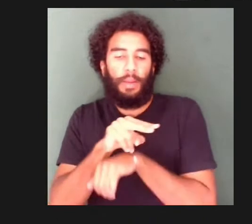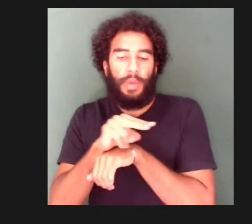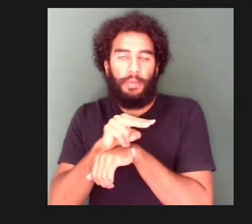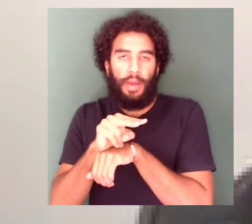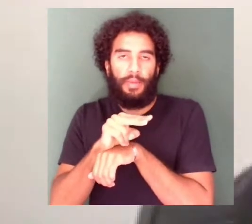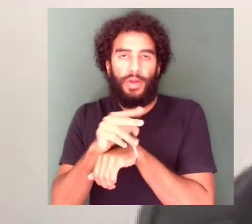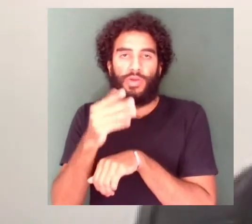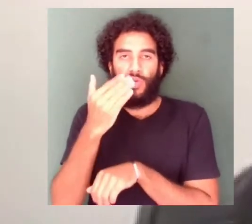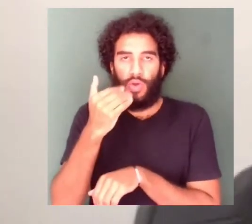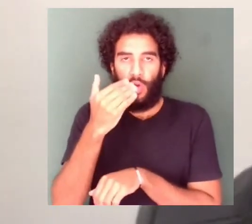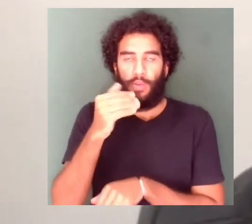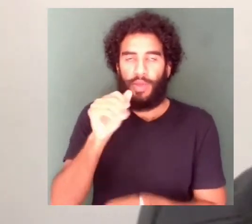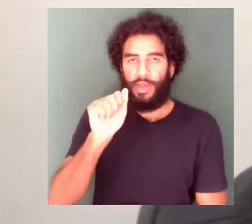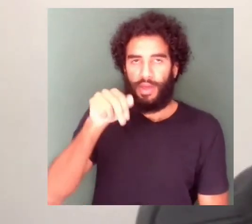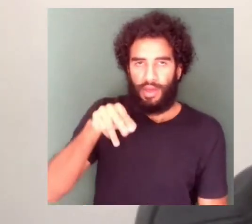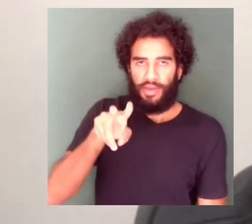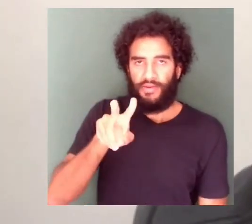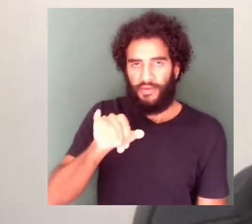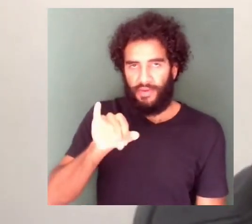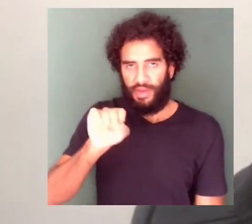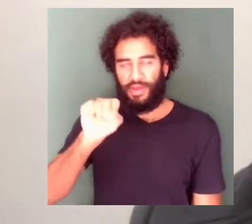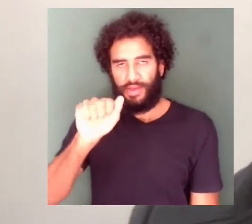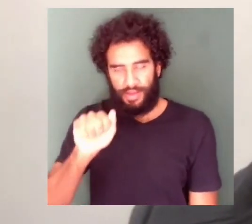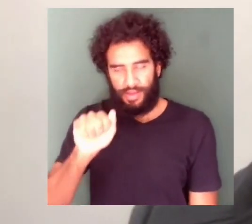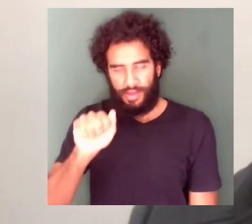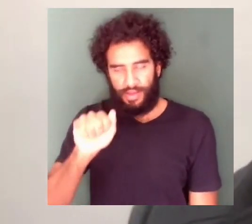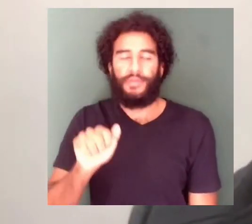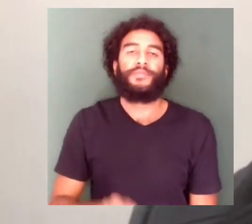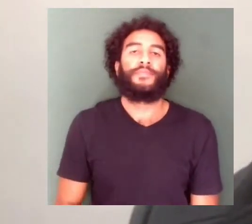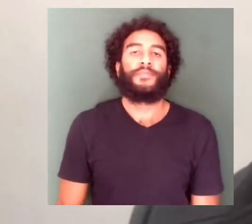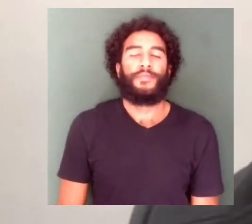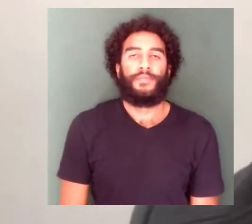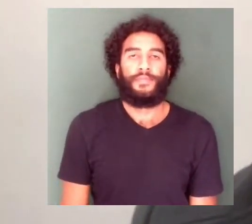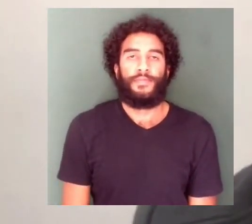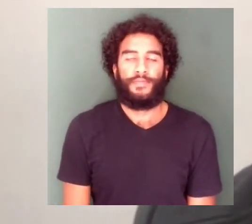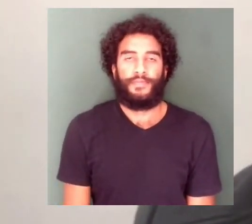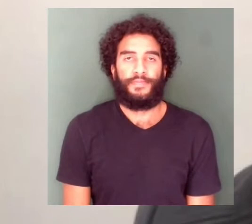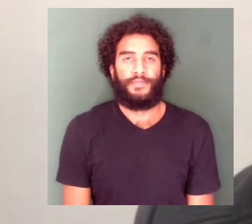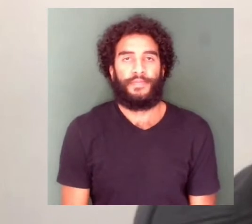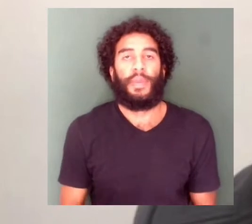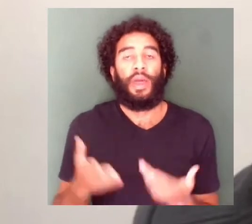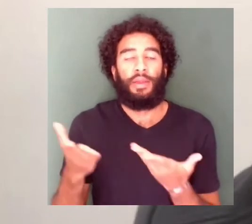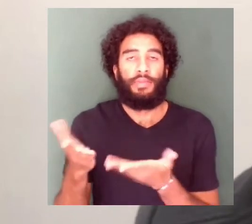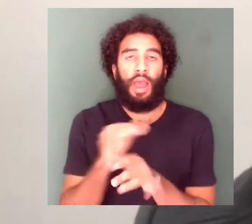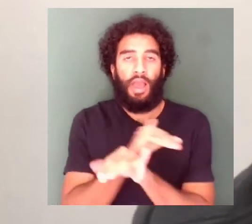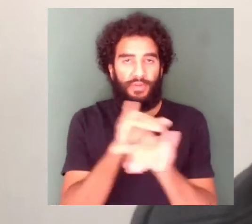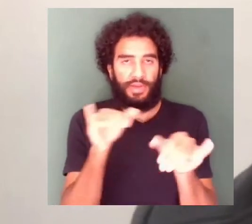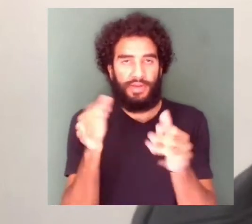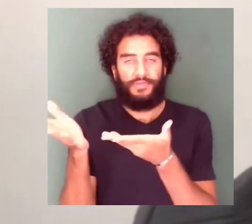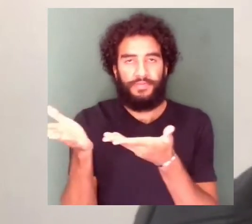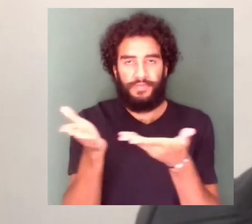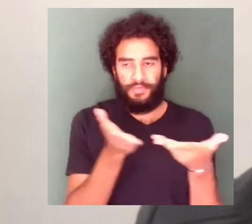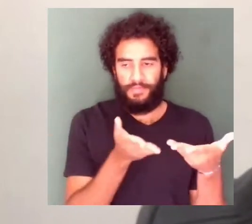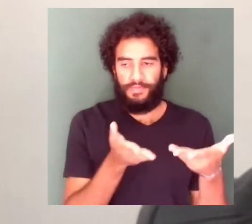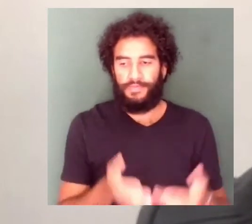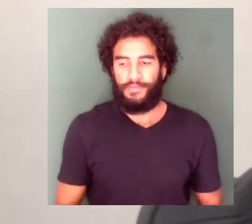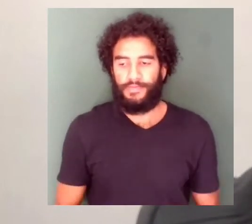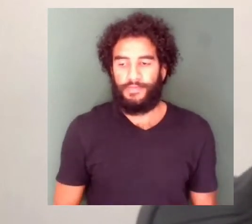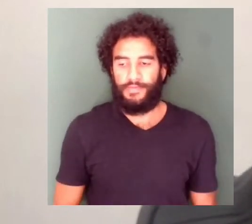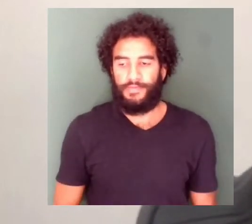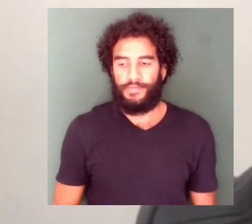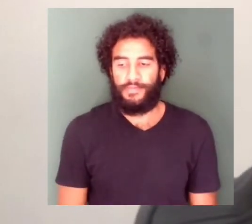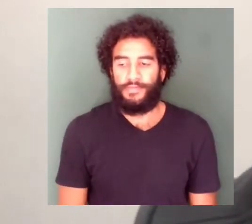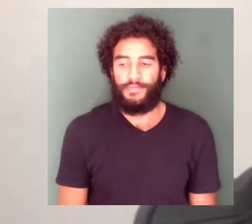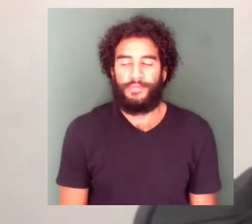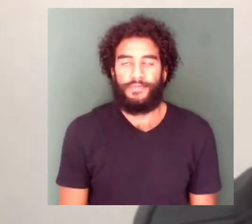Coordination of Sanitary Inspection in Anvisa, the National Sanitary Surveillance